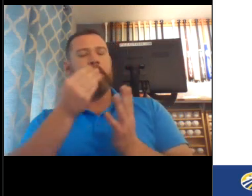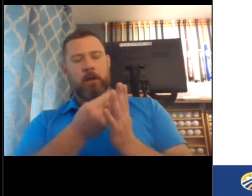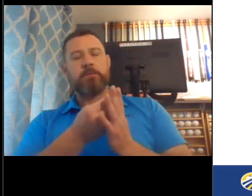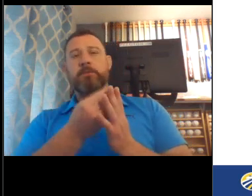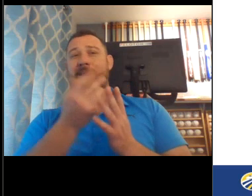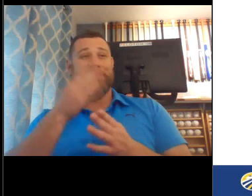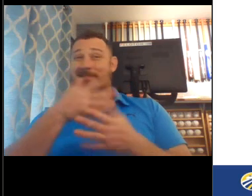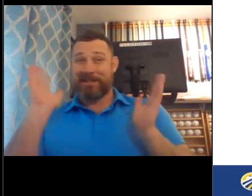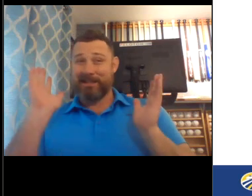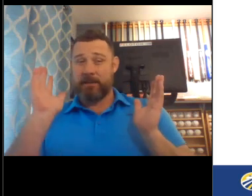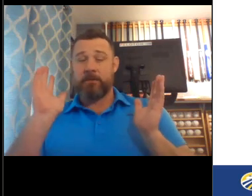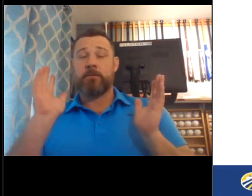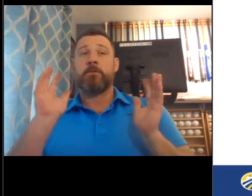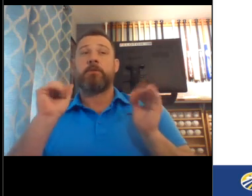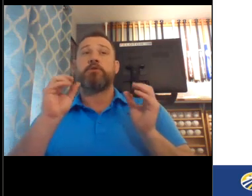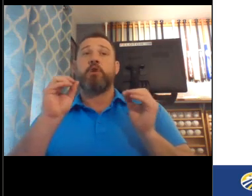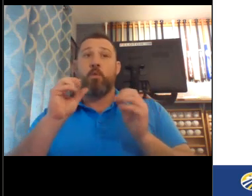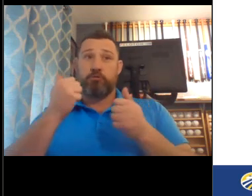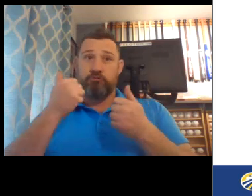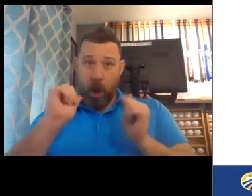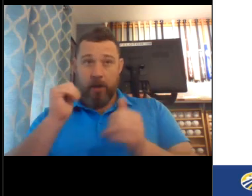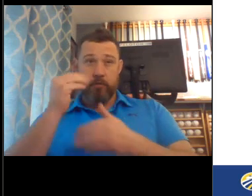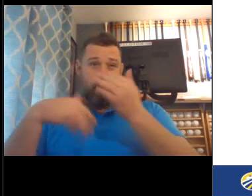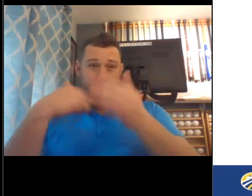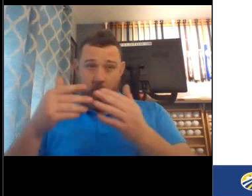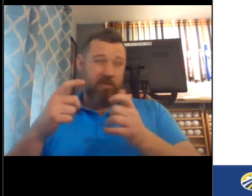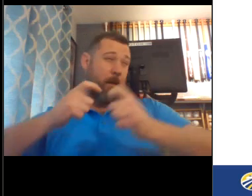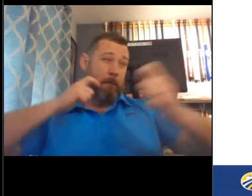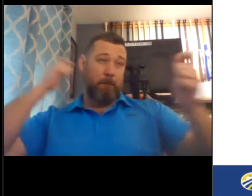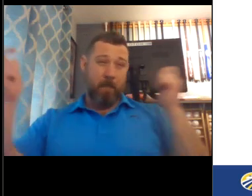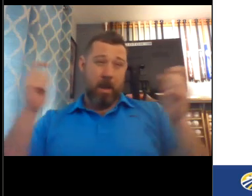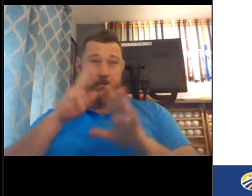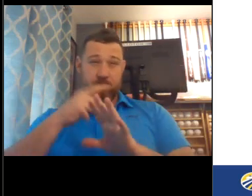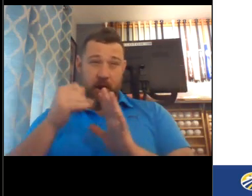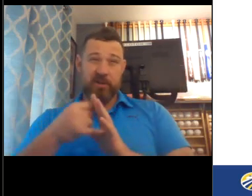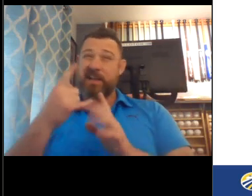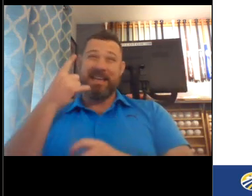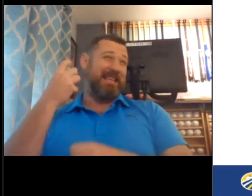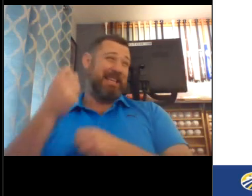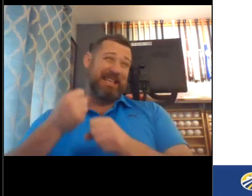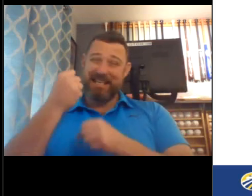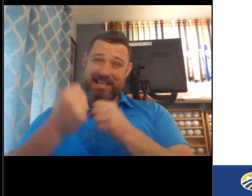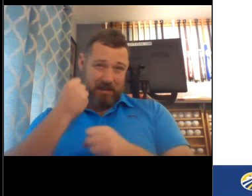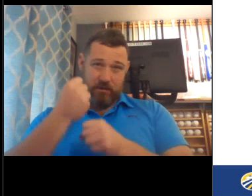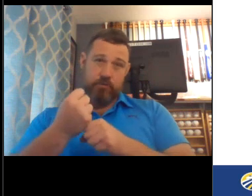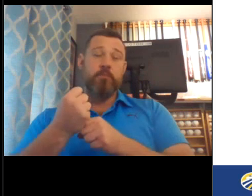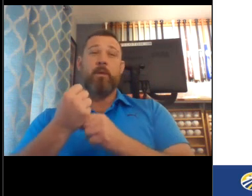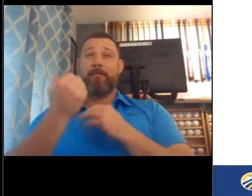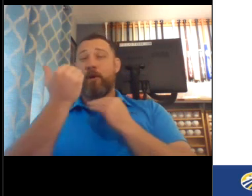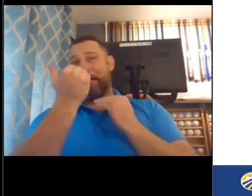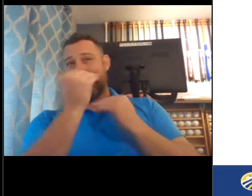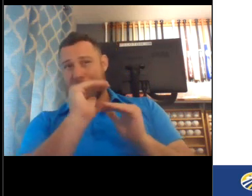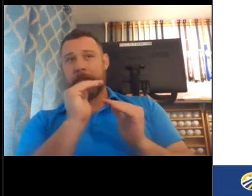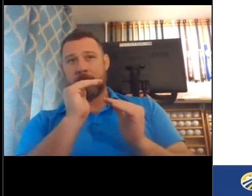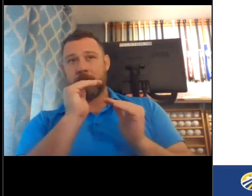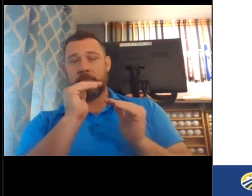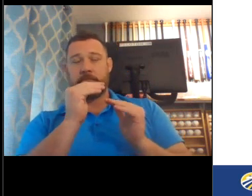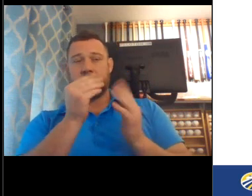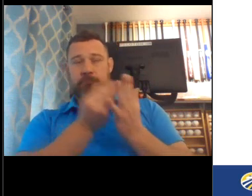it. And so we're trying to move forward on a mega project that will take years to do with a very limited stream of funding. So that's where we are.